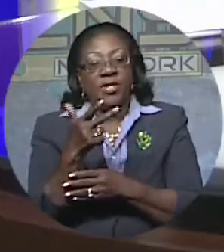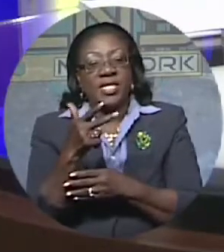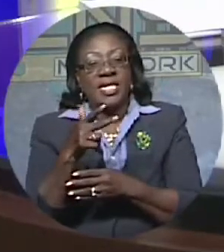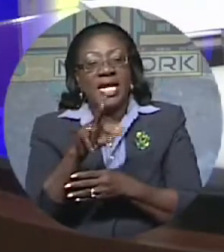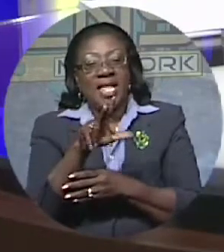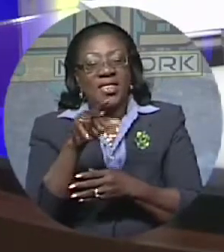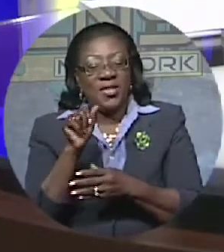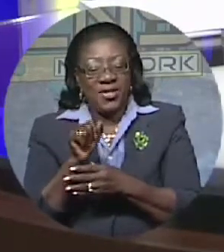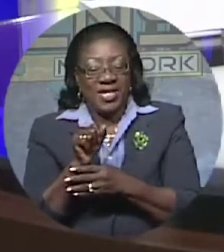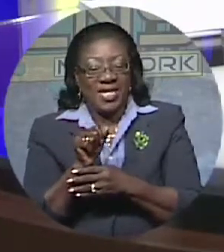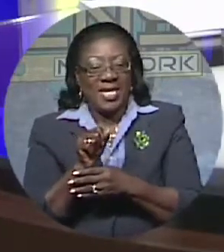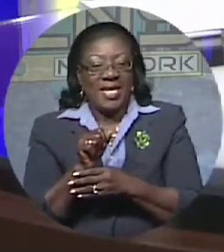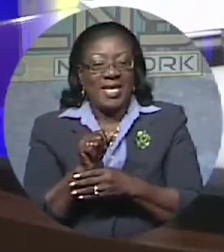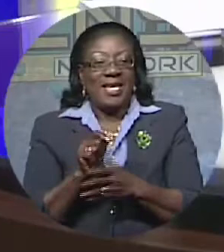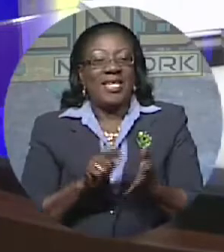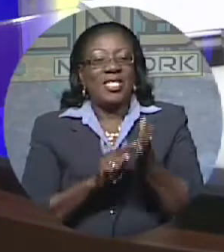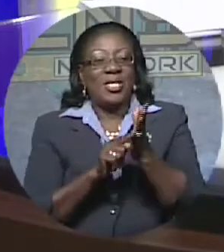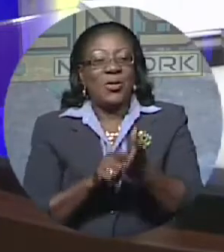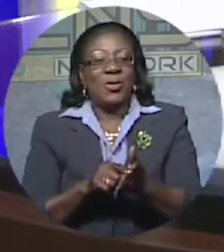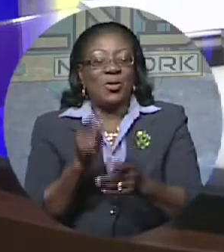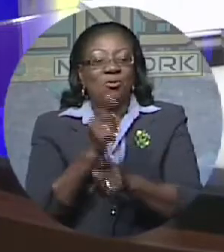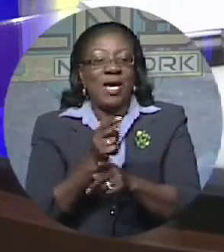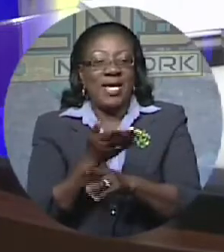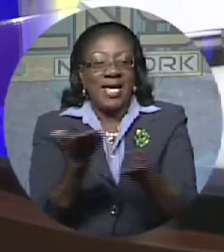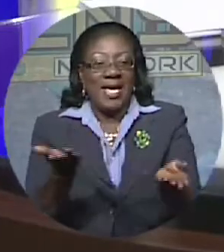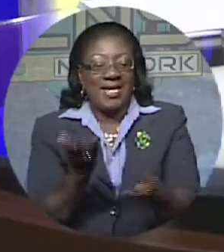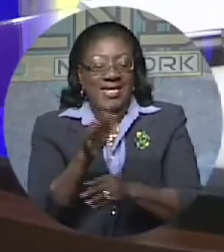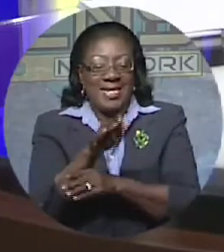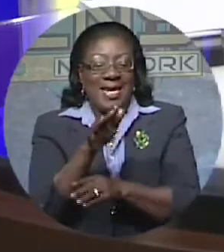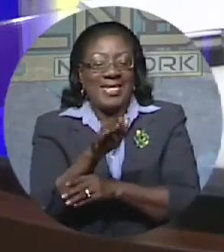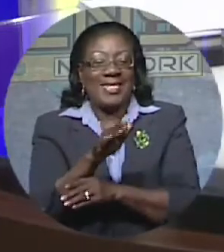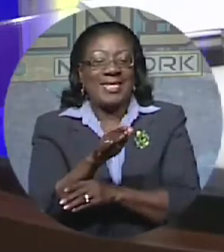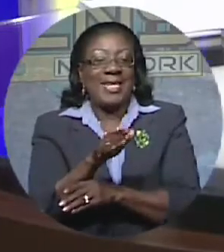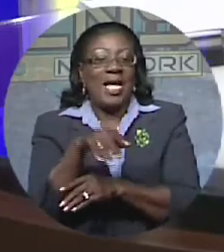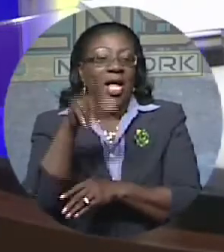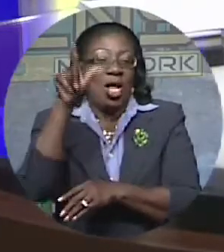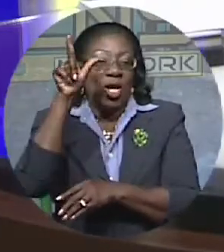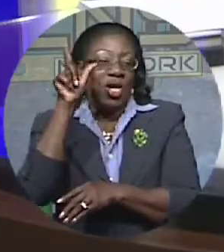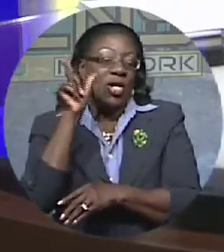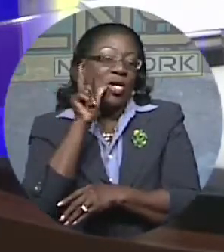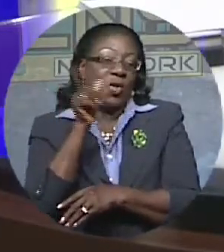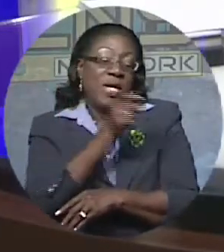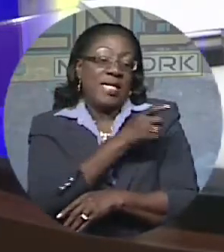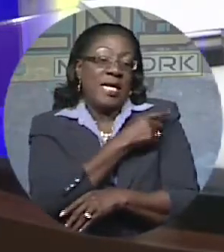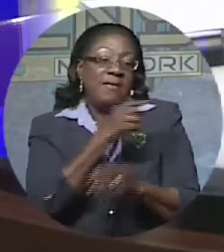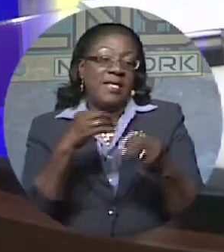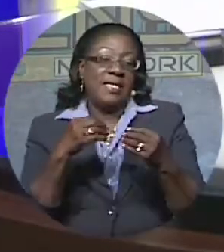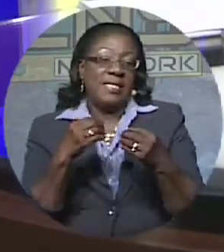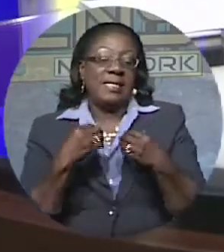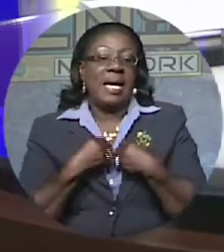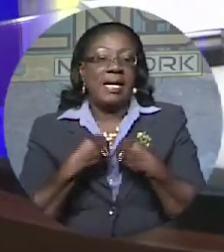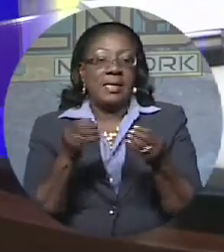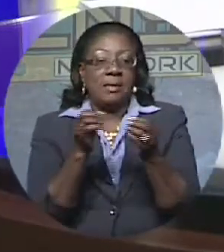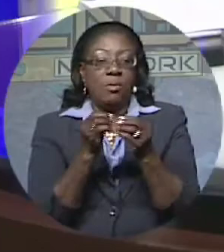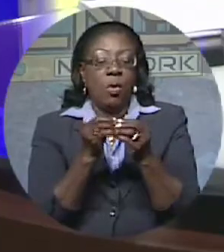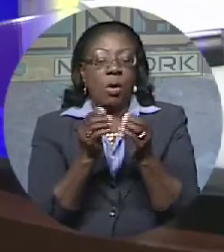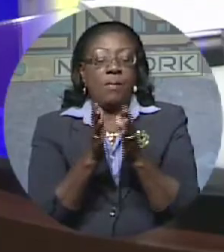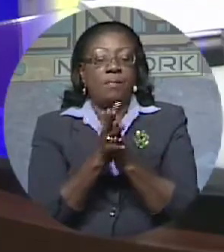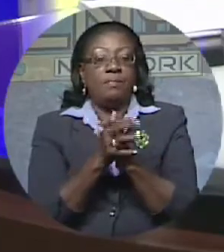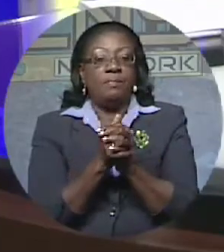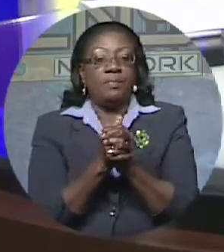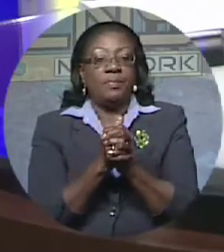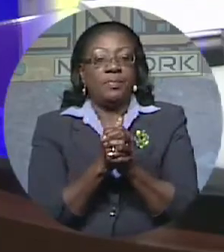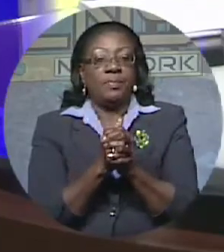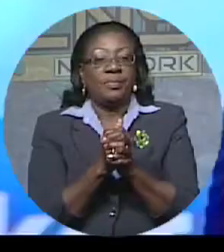here on ZNS Television Network. Now, LaDawn Davis is in the midst of all the action and joins us live with an update. Good night,